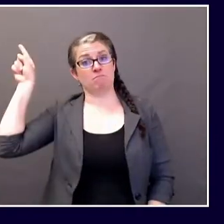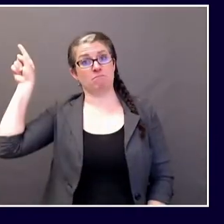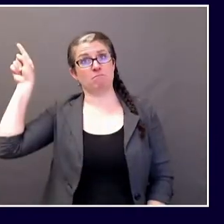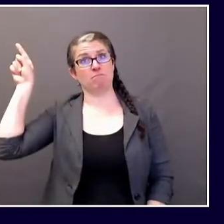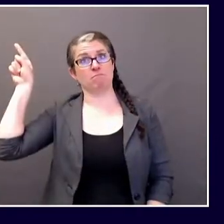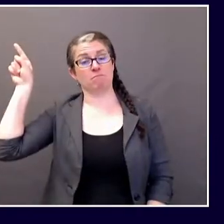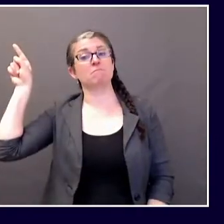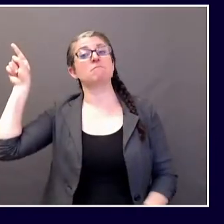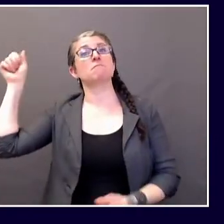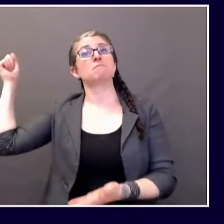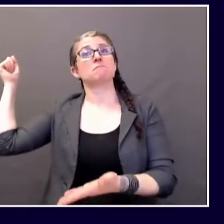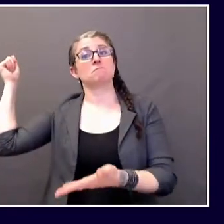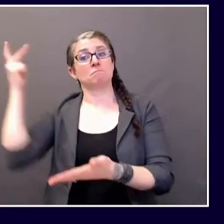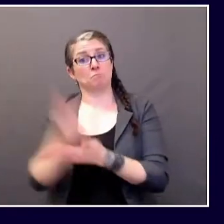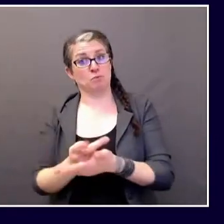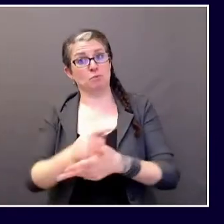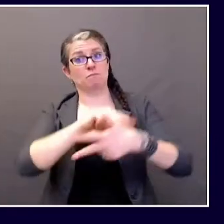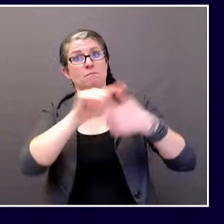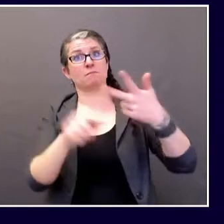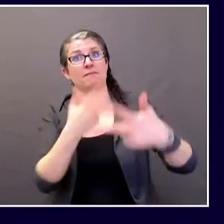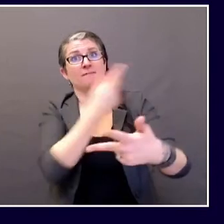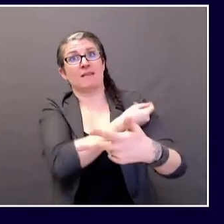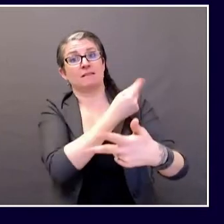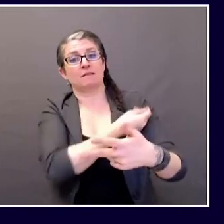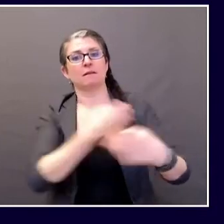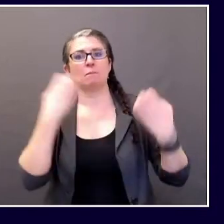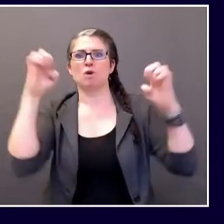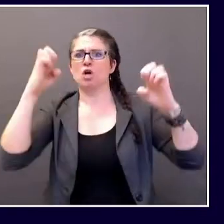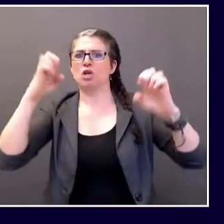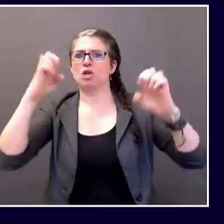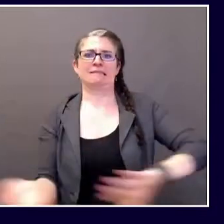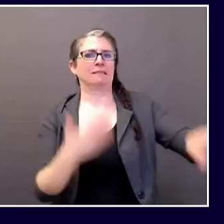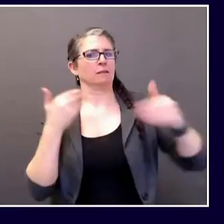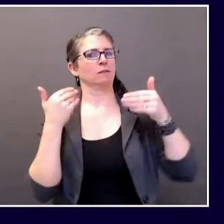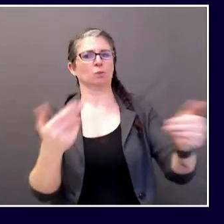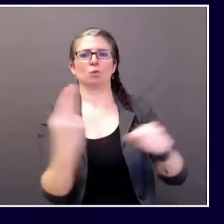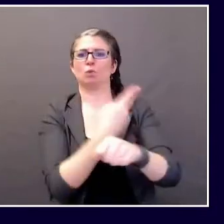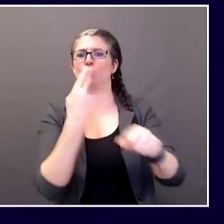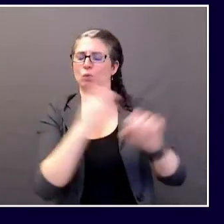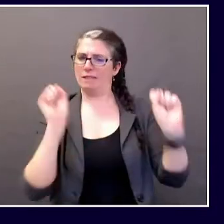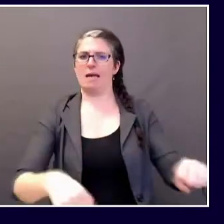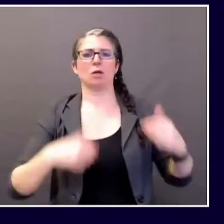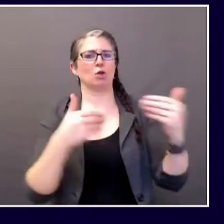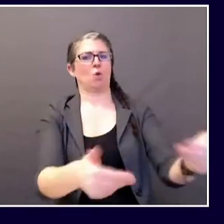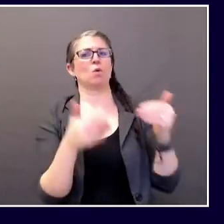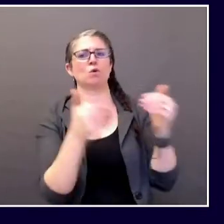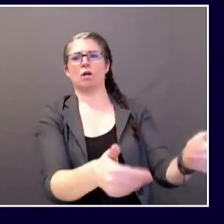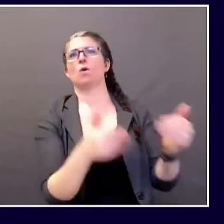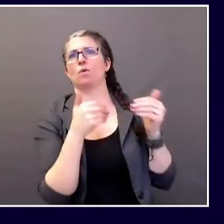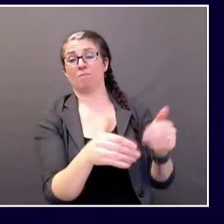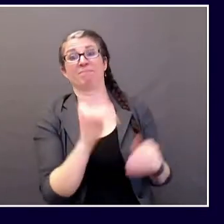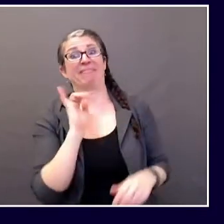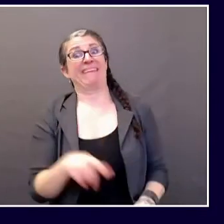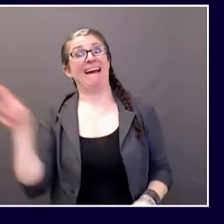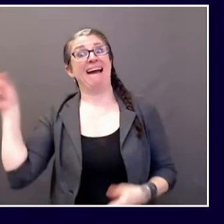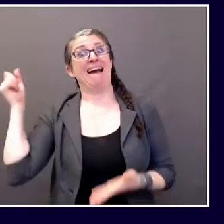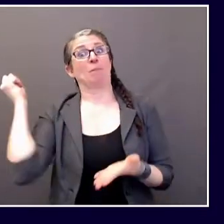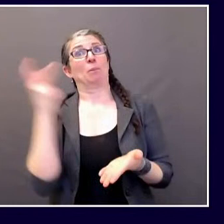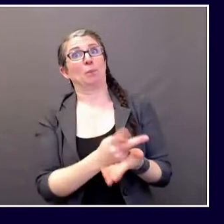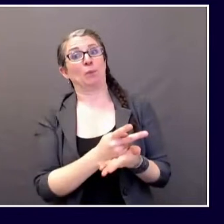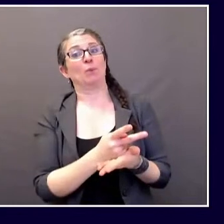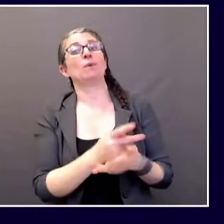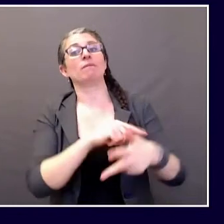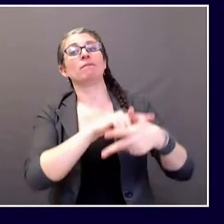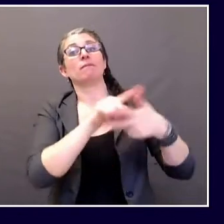underscored that right now, the Pfizer and Moderna vaccines are both 2-dose regimens for even if someone has previously